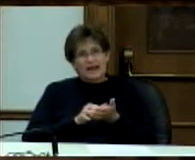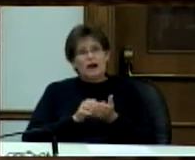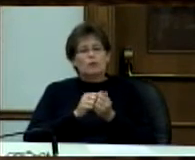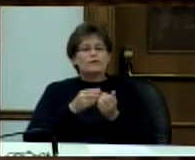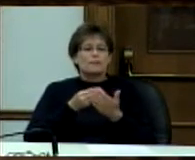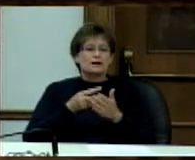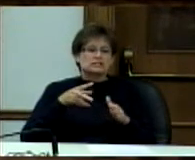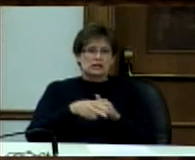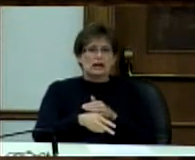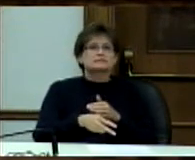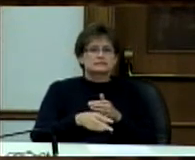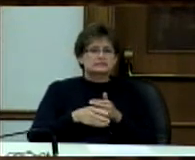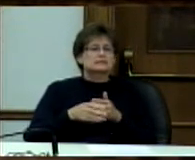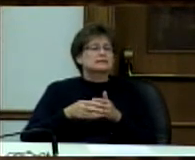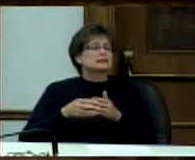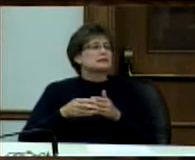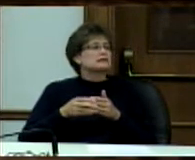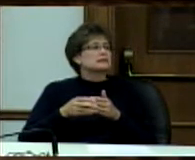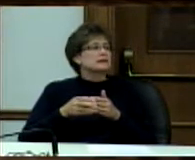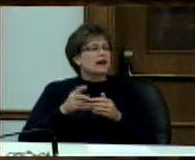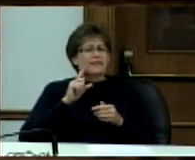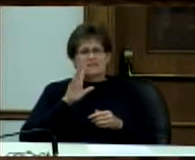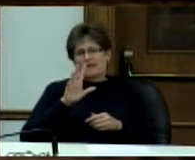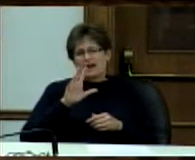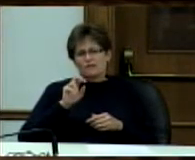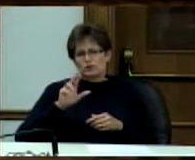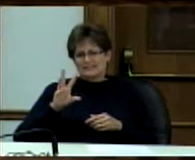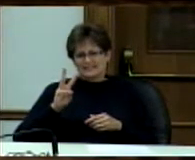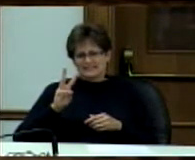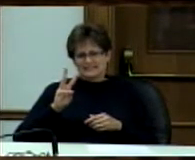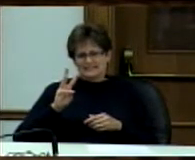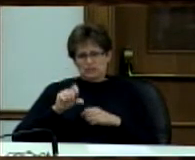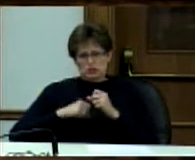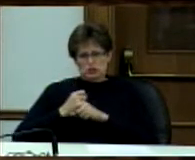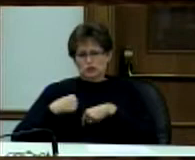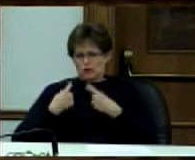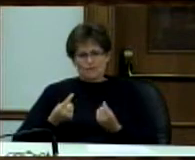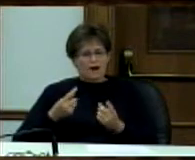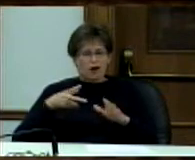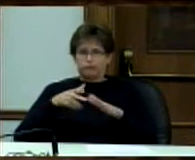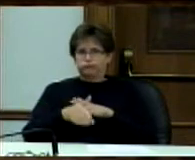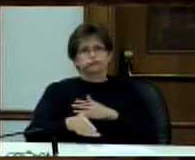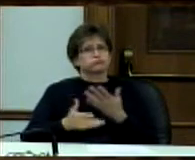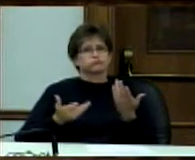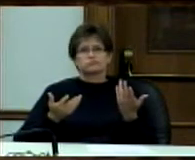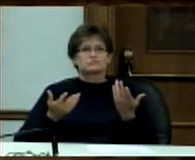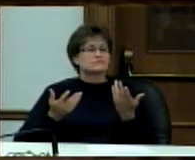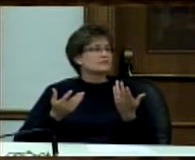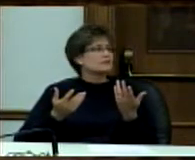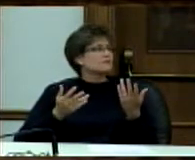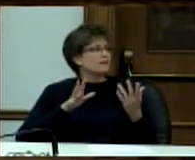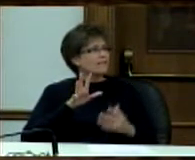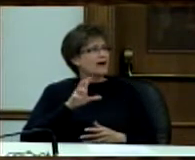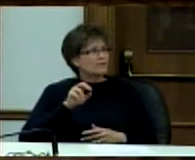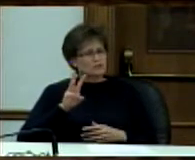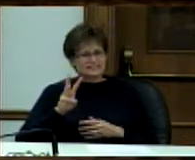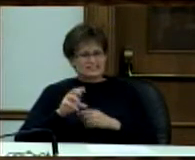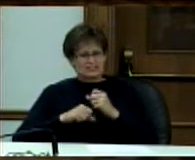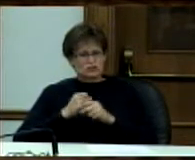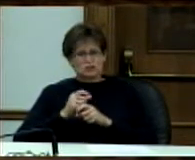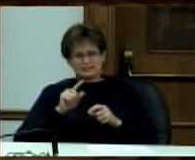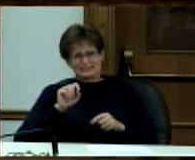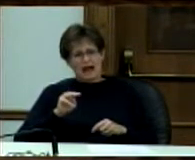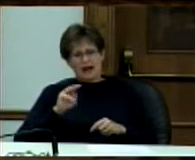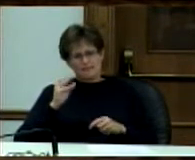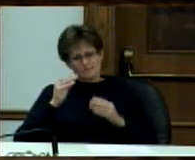lost in budget cuts going on 5 or 6 years now. I'm sure Mr. Casper could give us the exact date, but 5 or 6 is probably